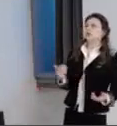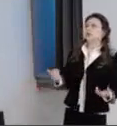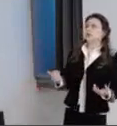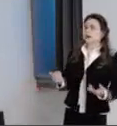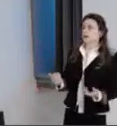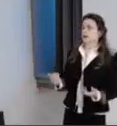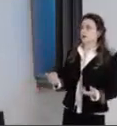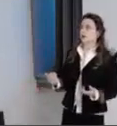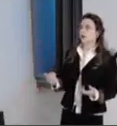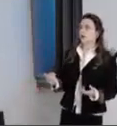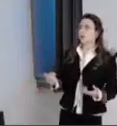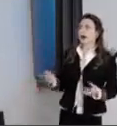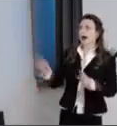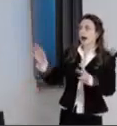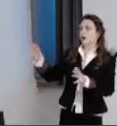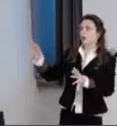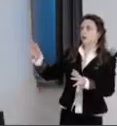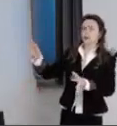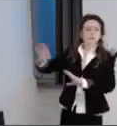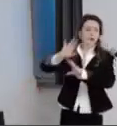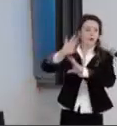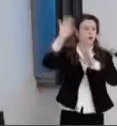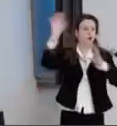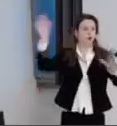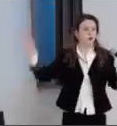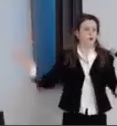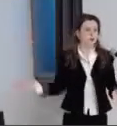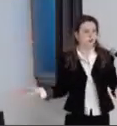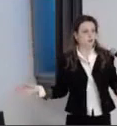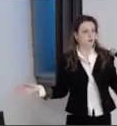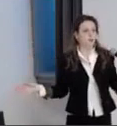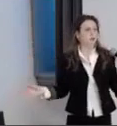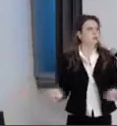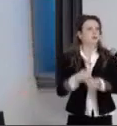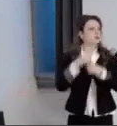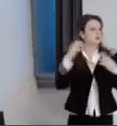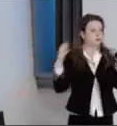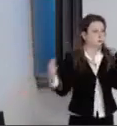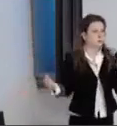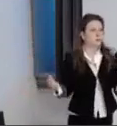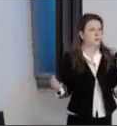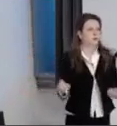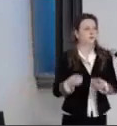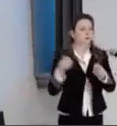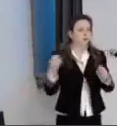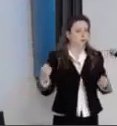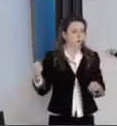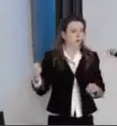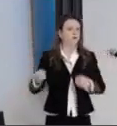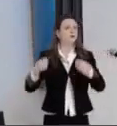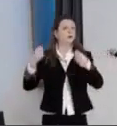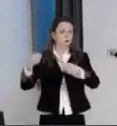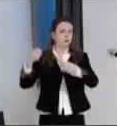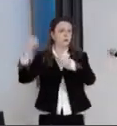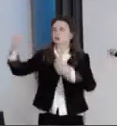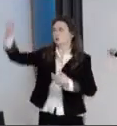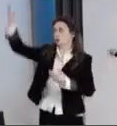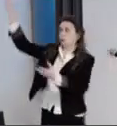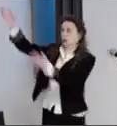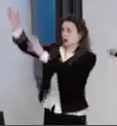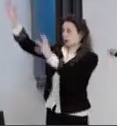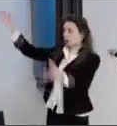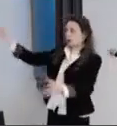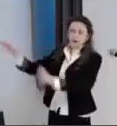have an immediate sense of how this pattern of colors is achieved, namely what materials, for example, have been used in order